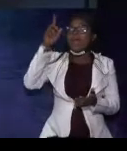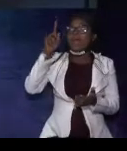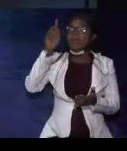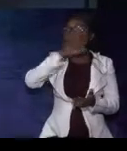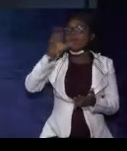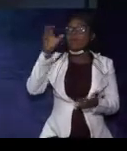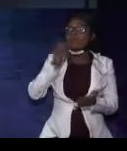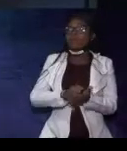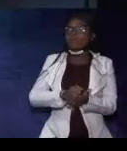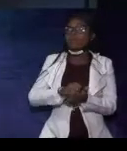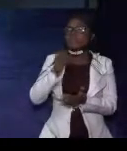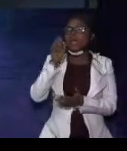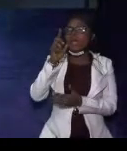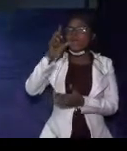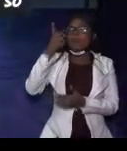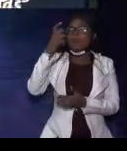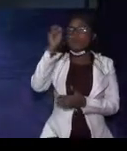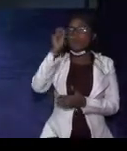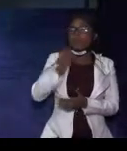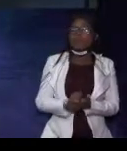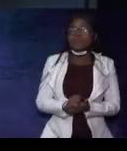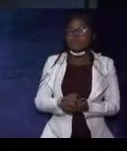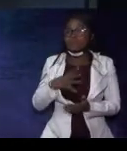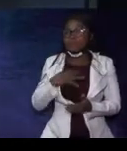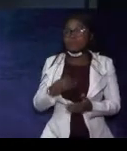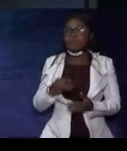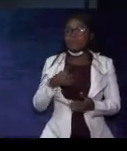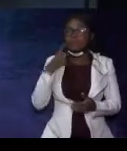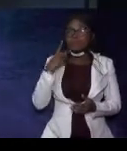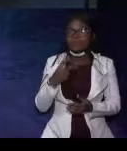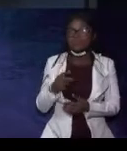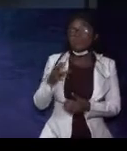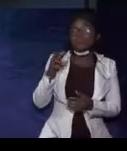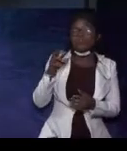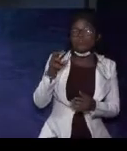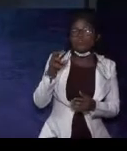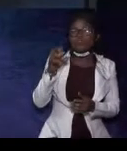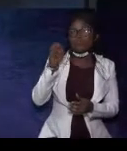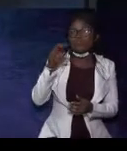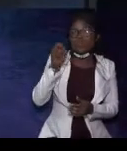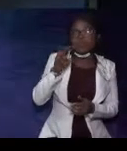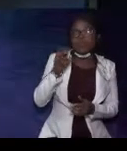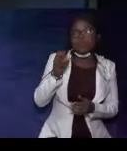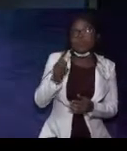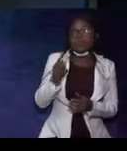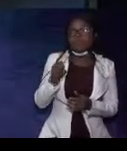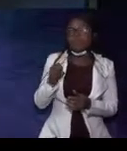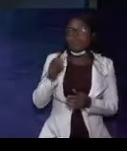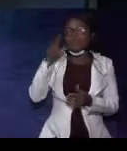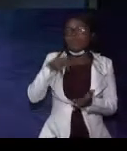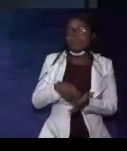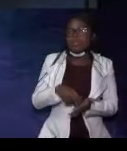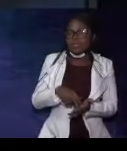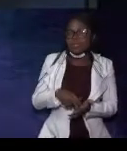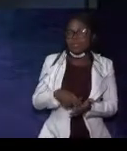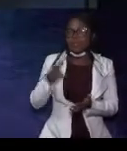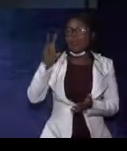and 21. There is no thousand. So let's see. Just as a confirmation, we'll read this large number as 12